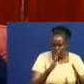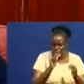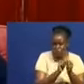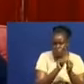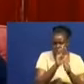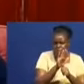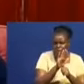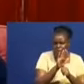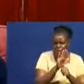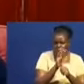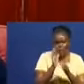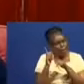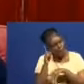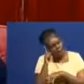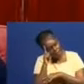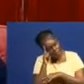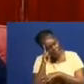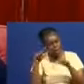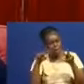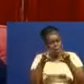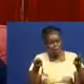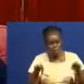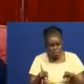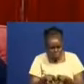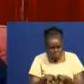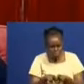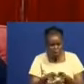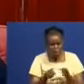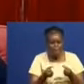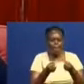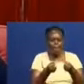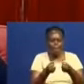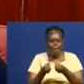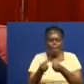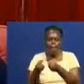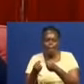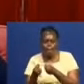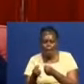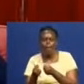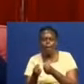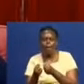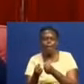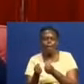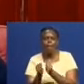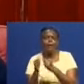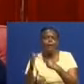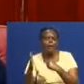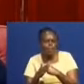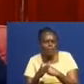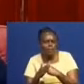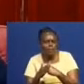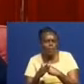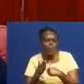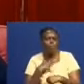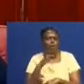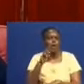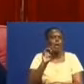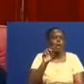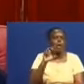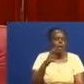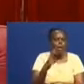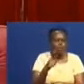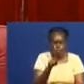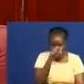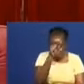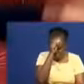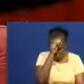15 bedrooms and drive 19 cars and put them in your parking lot, and you want 10,000 acres of land? You want a ranch? You